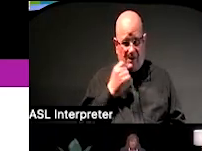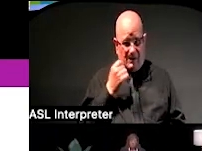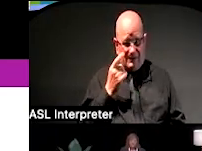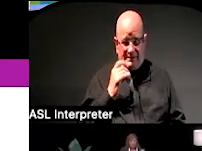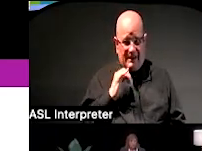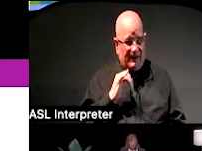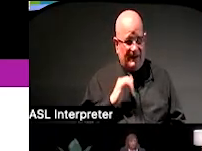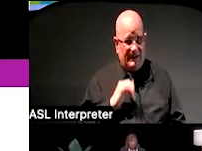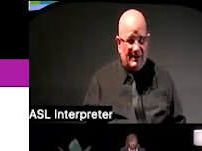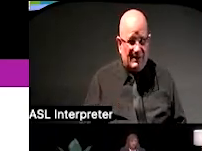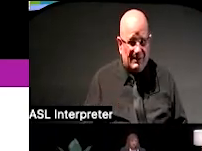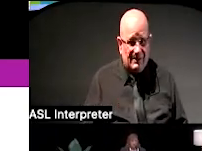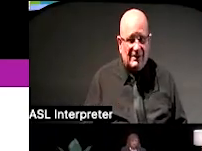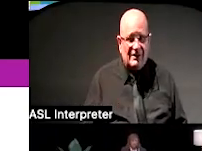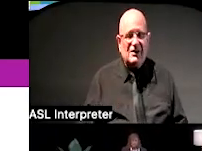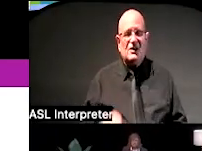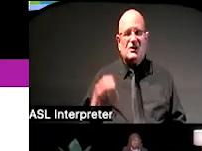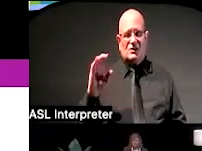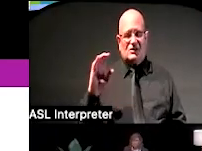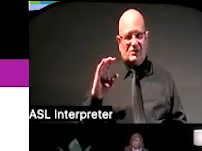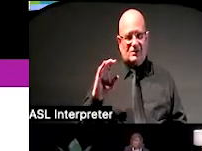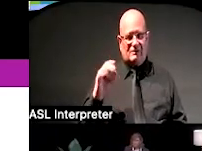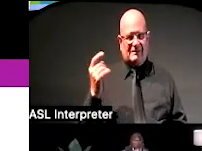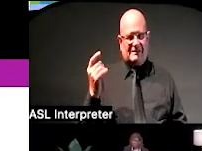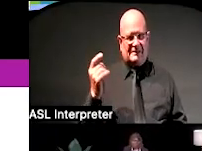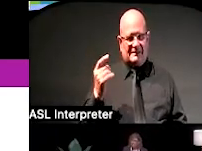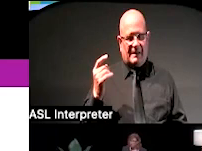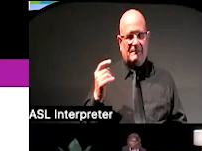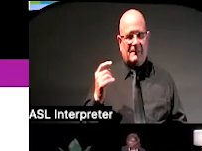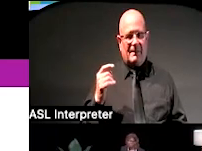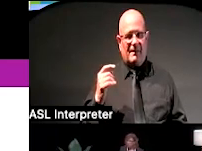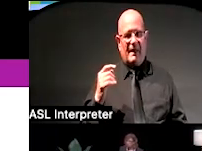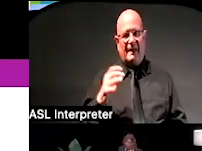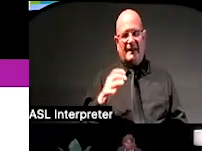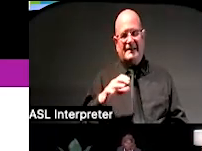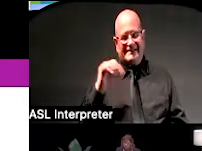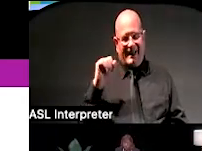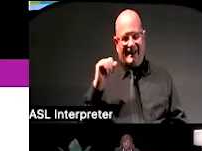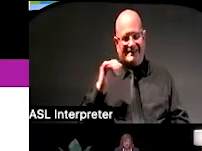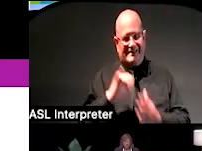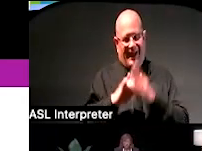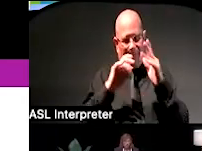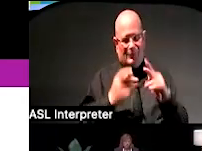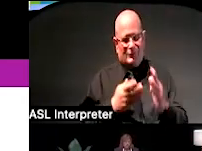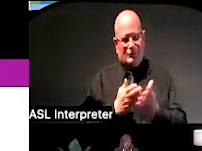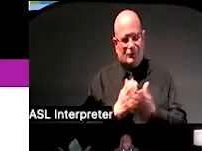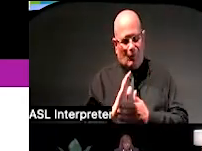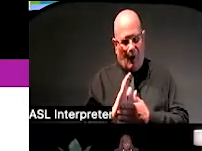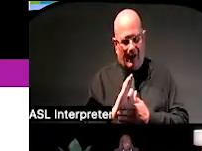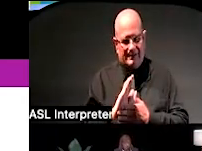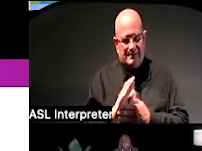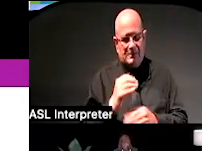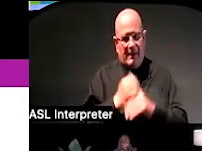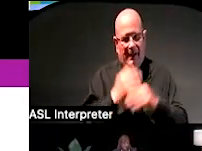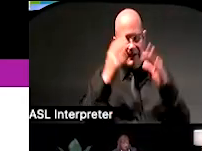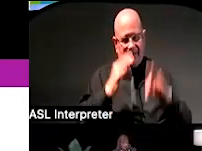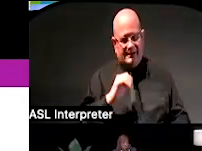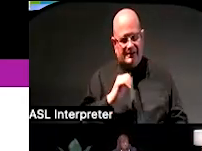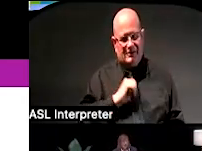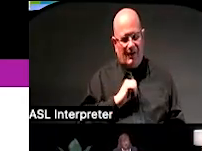either. Conservatorship is something that takes away the individual's rights to make decisions on their